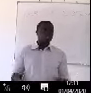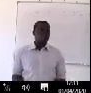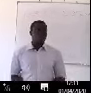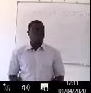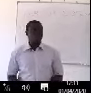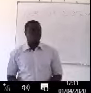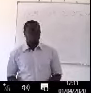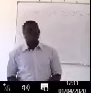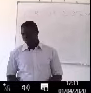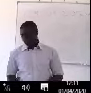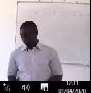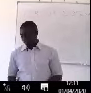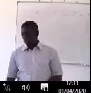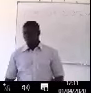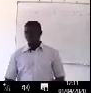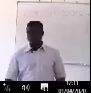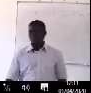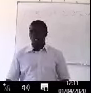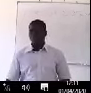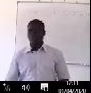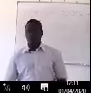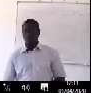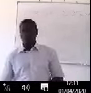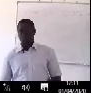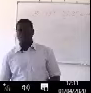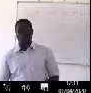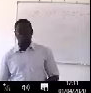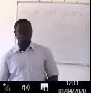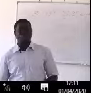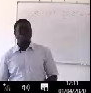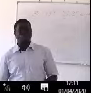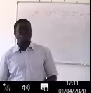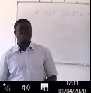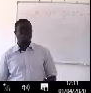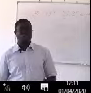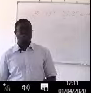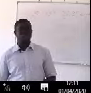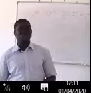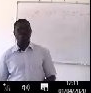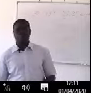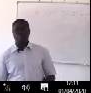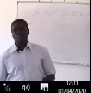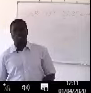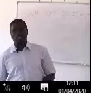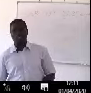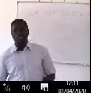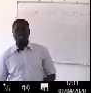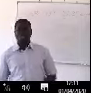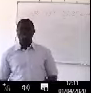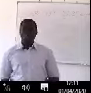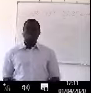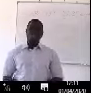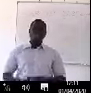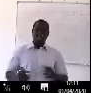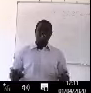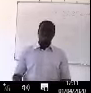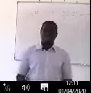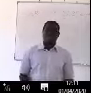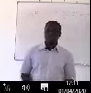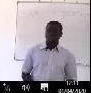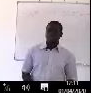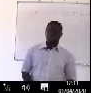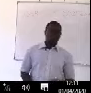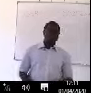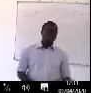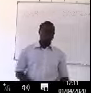It's nature. But the other one, you nurture it. Okay? So some people will ask you the eating mannerism,